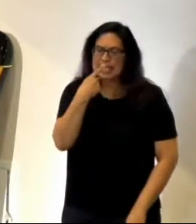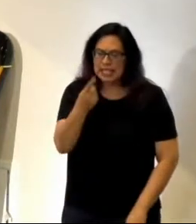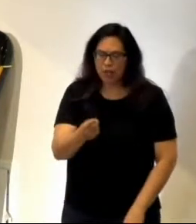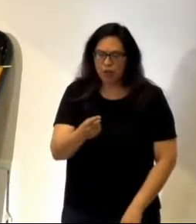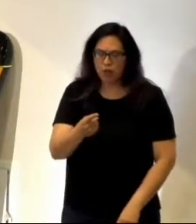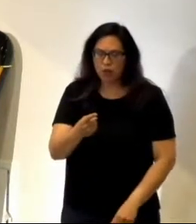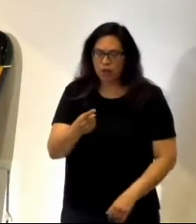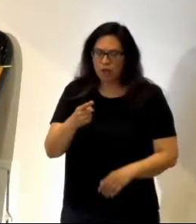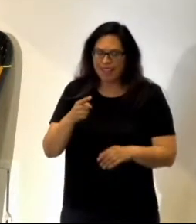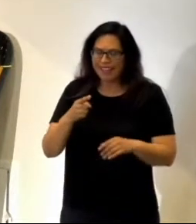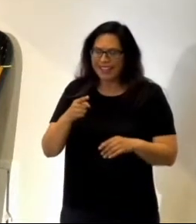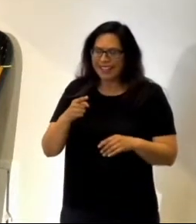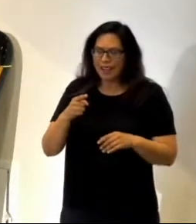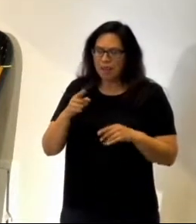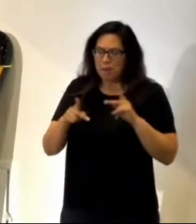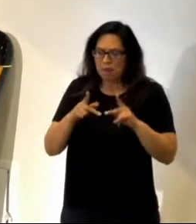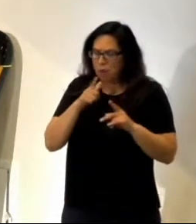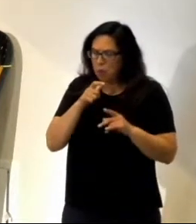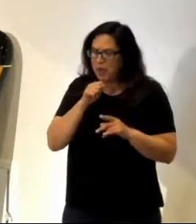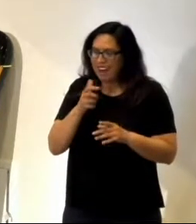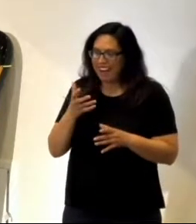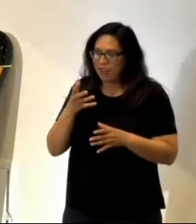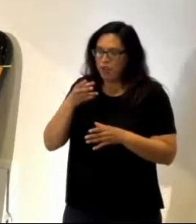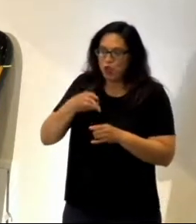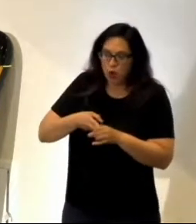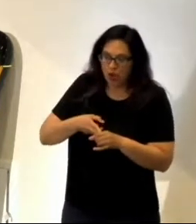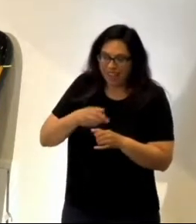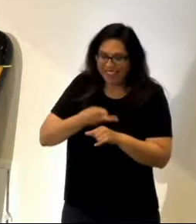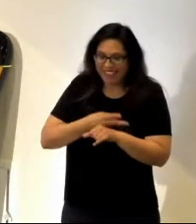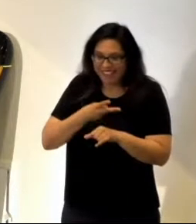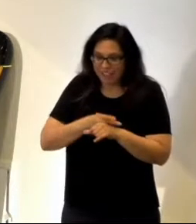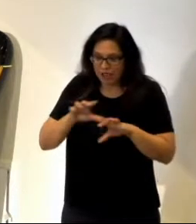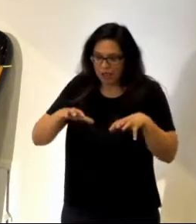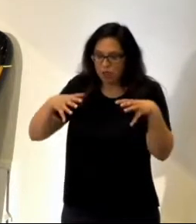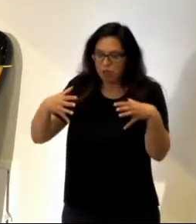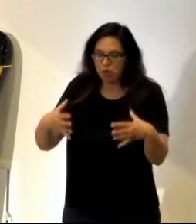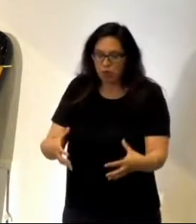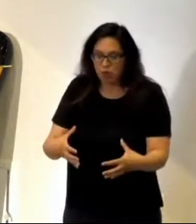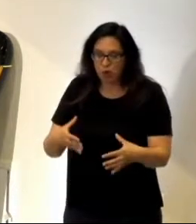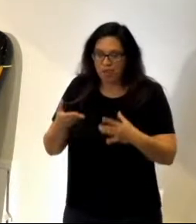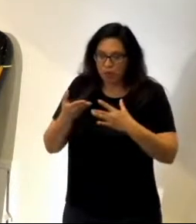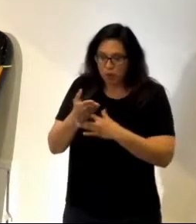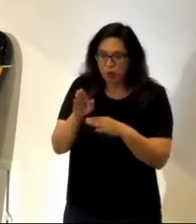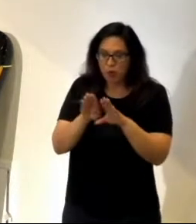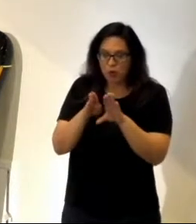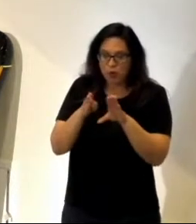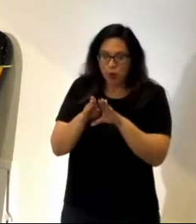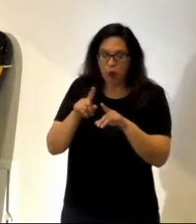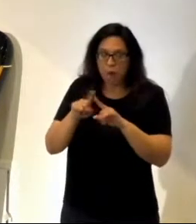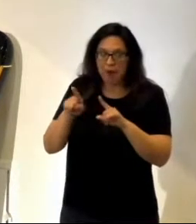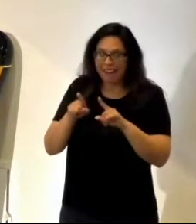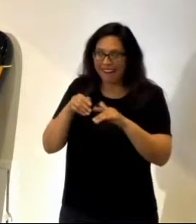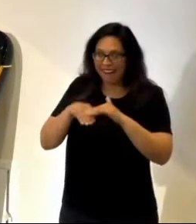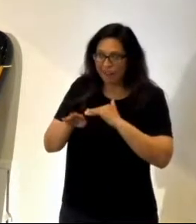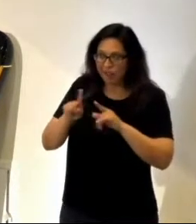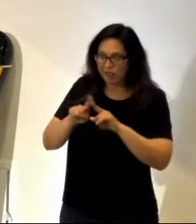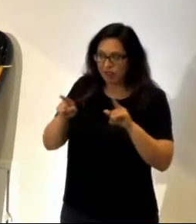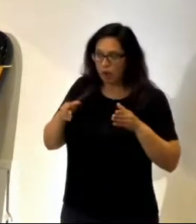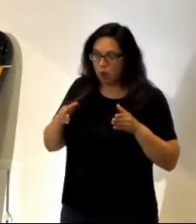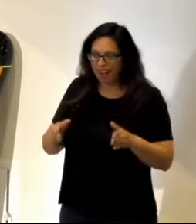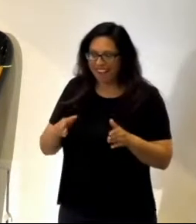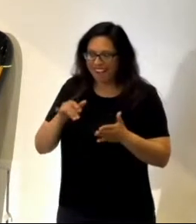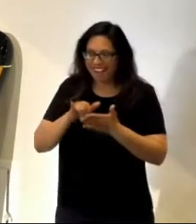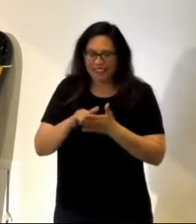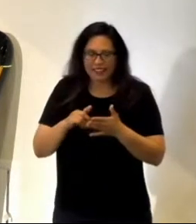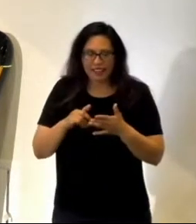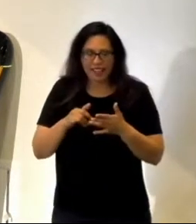he who does not enter the sheepfold by the door, but climbs in by another way, that man is a thief and a robber. But he